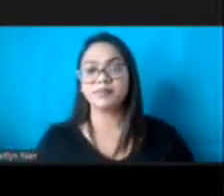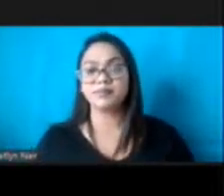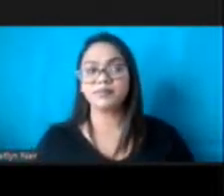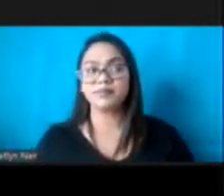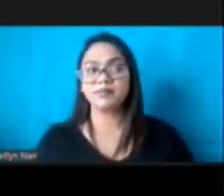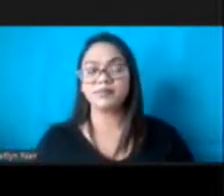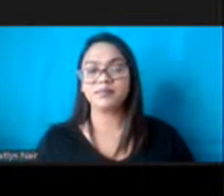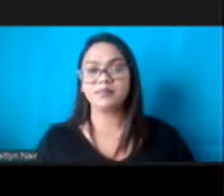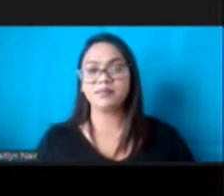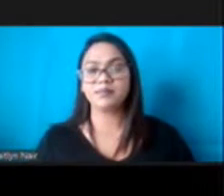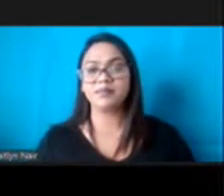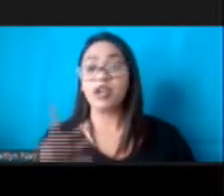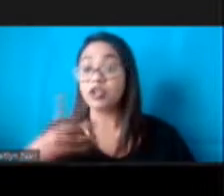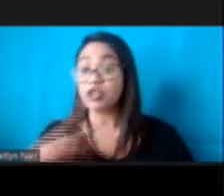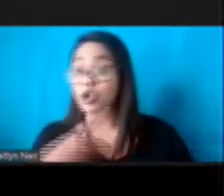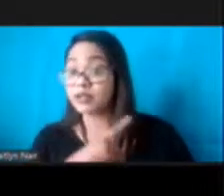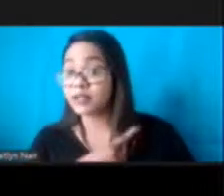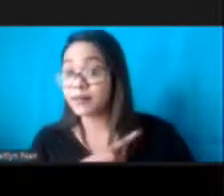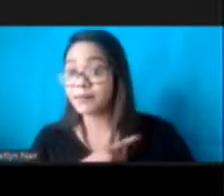Doc?